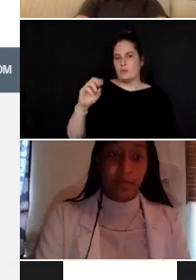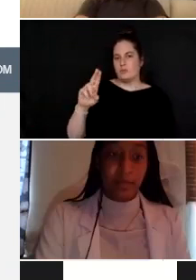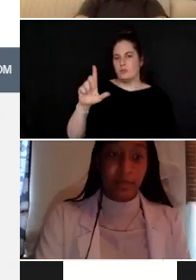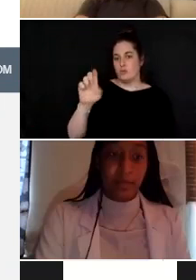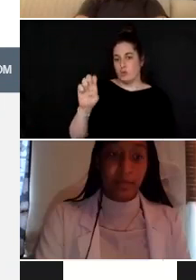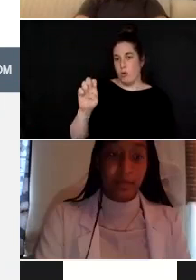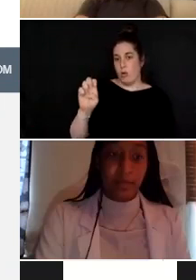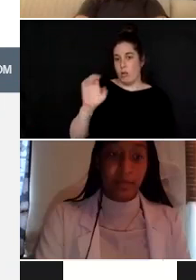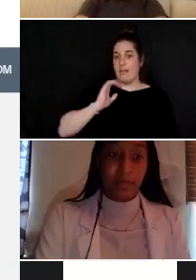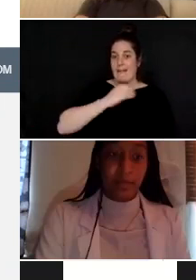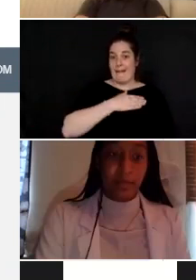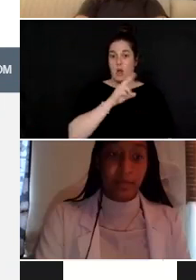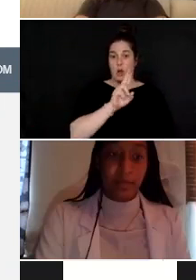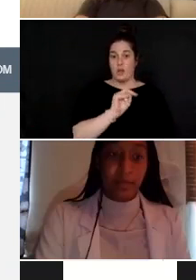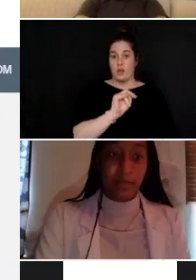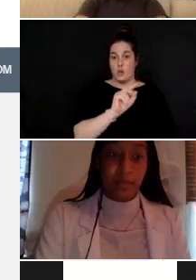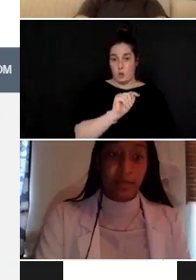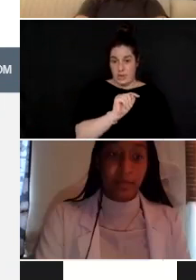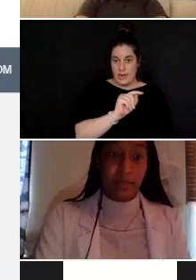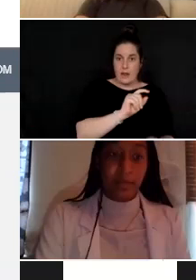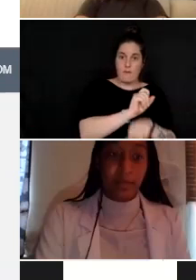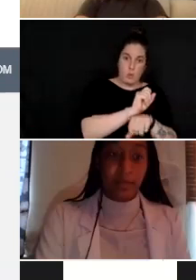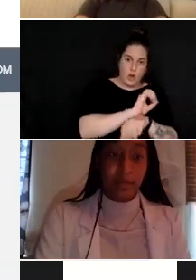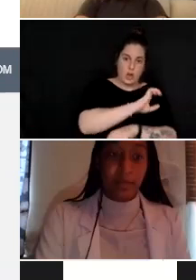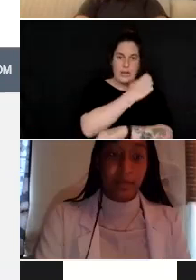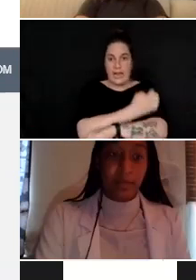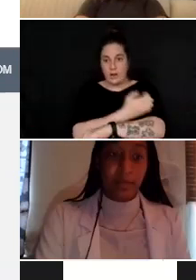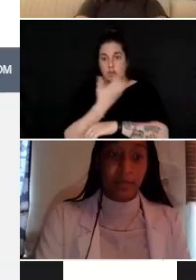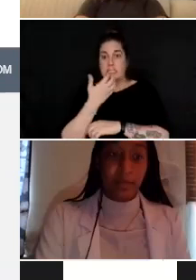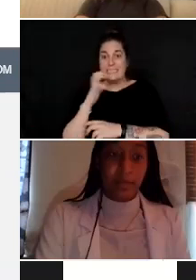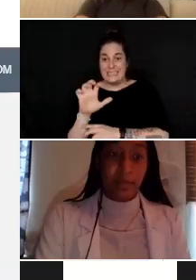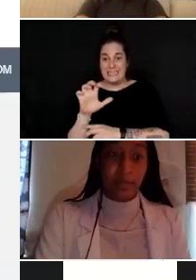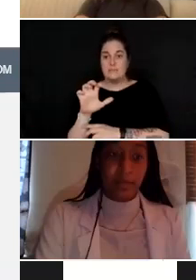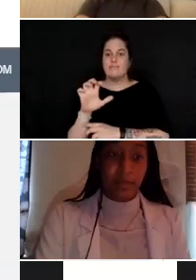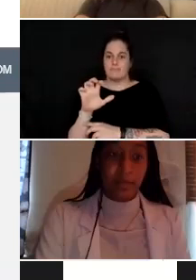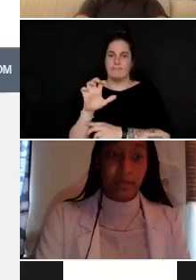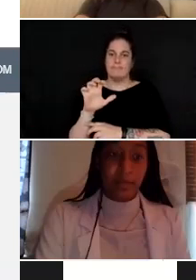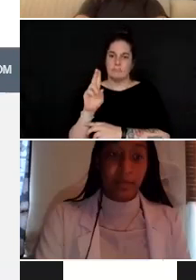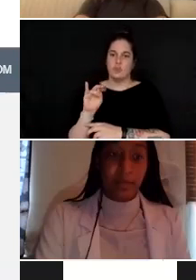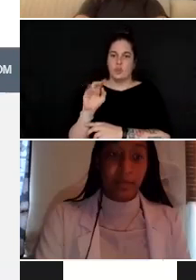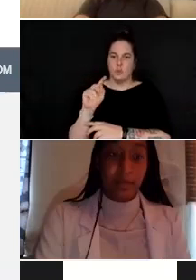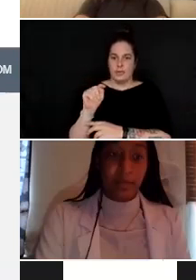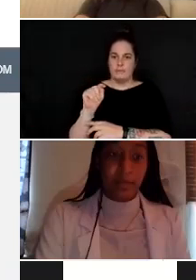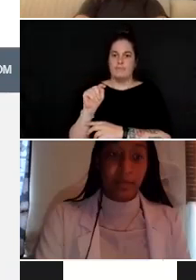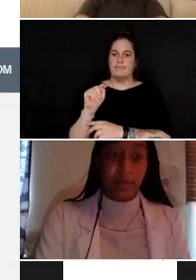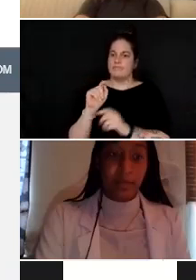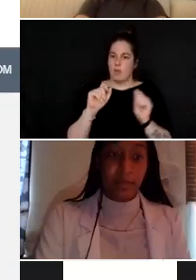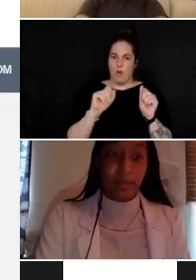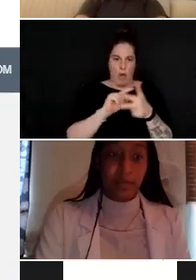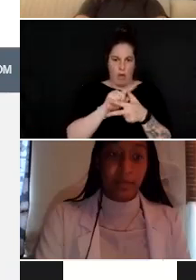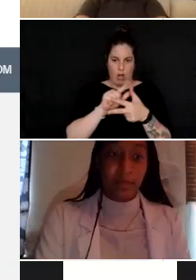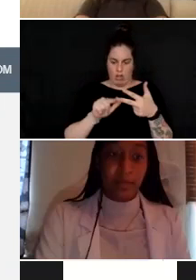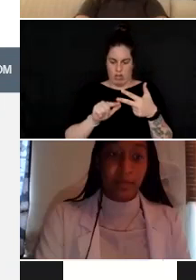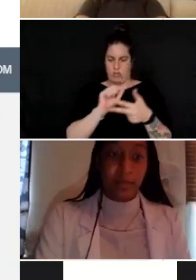our unit of energy, our unit of heat are all three joules. Why?